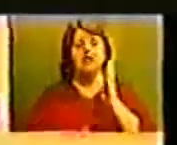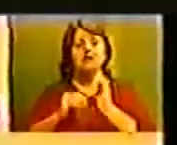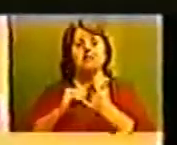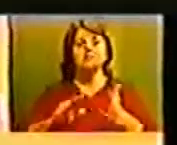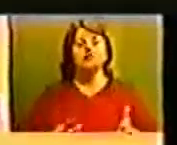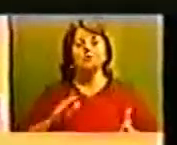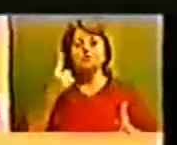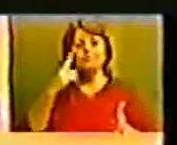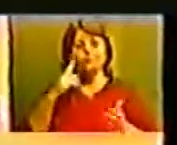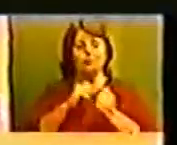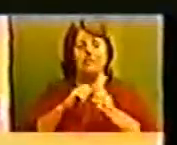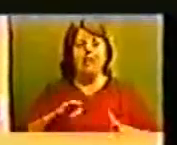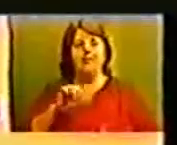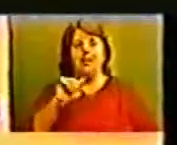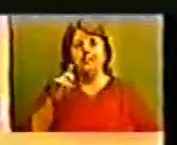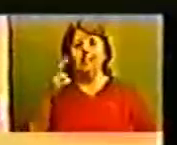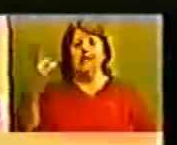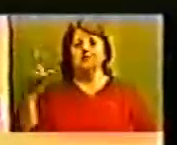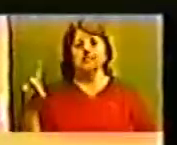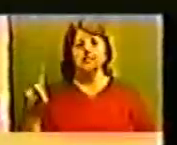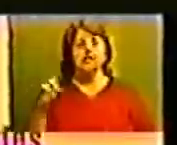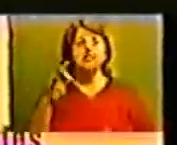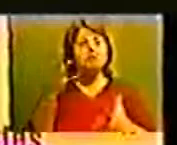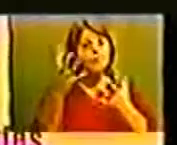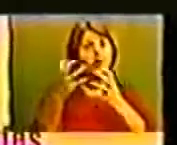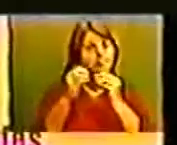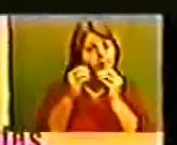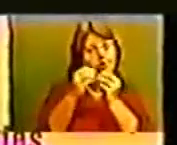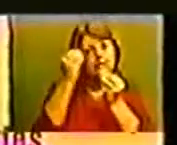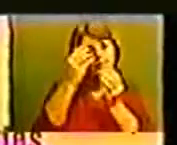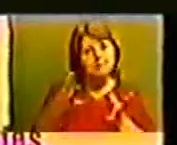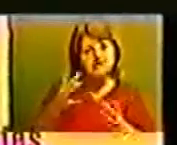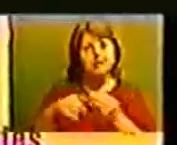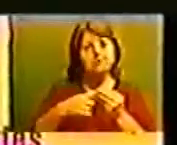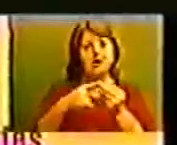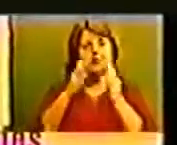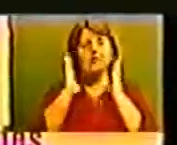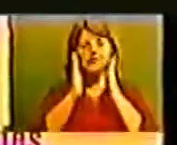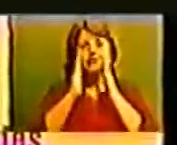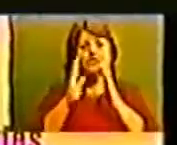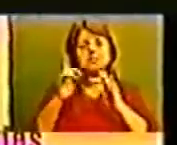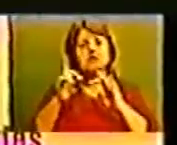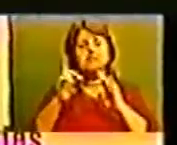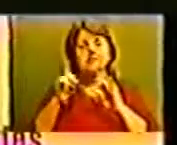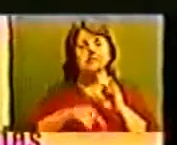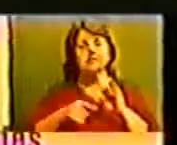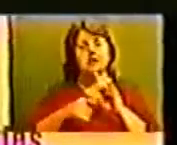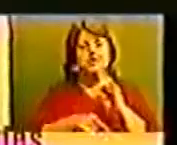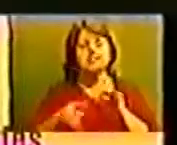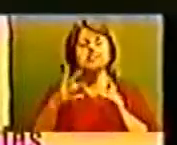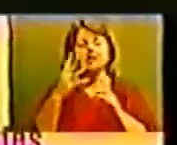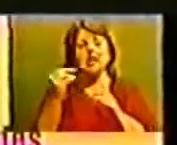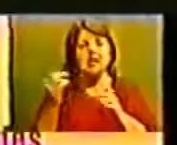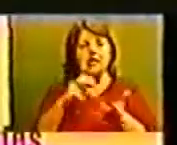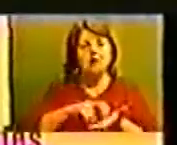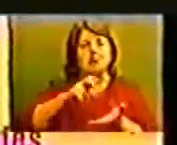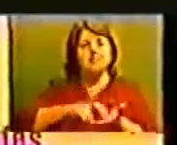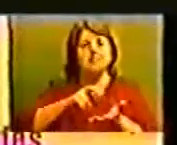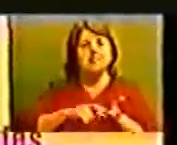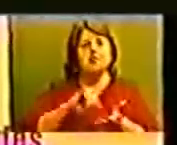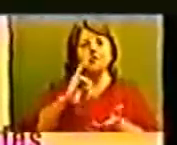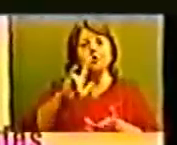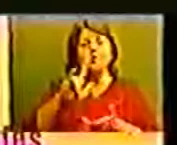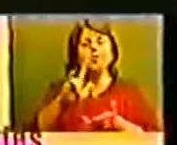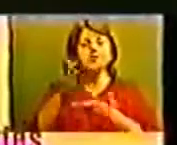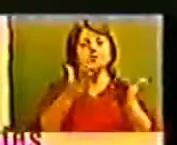does not have ADHD. If you would like more information about attention deficit hyperactivity disorder, the Illinois